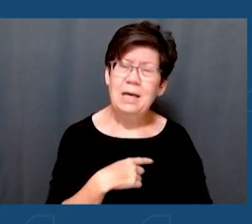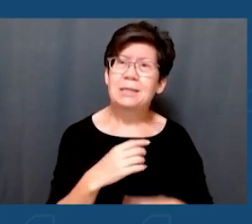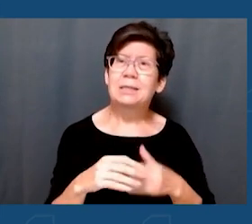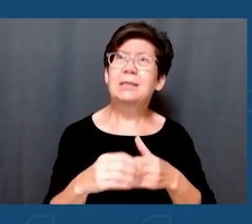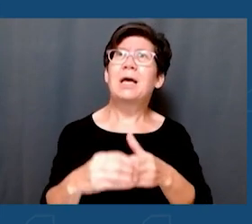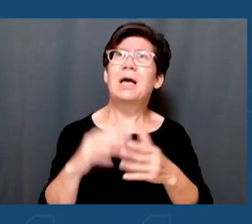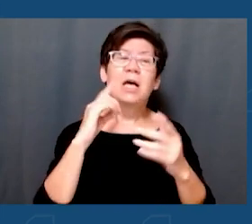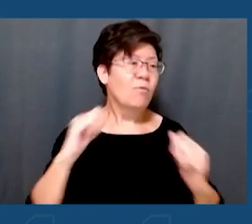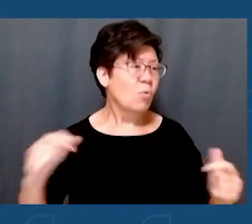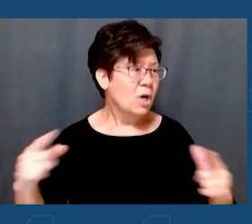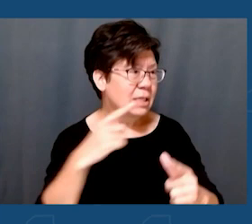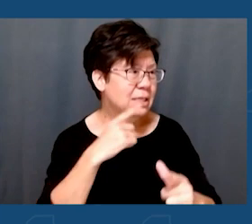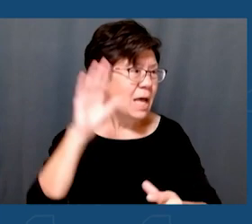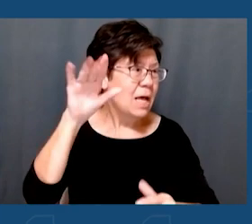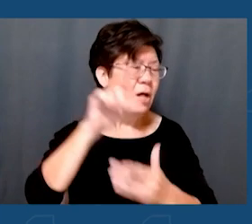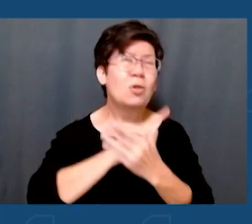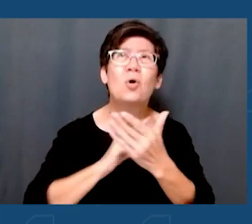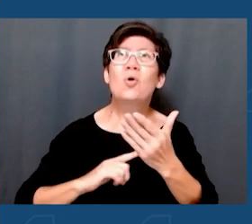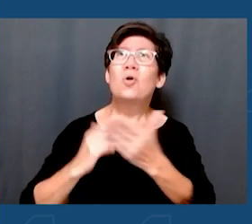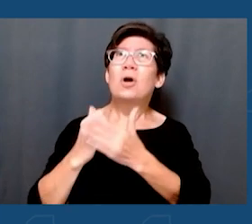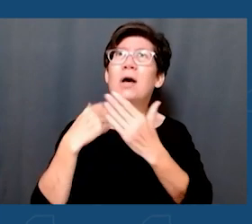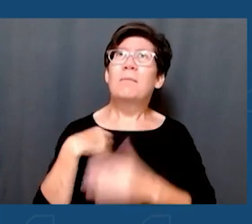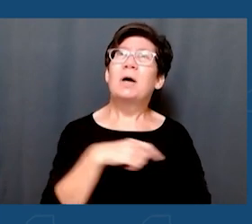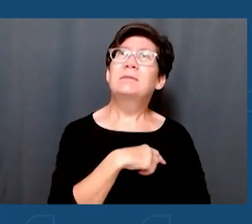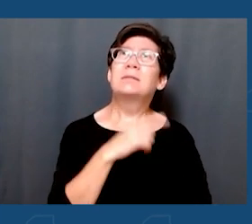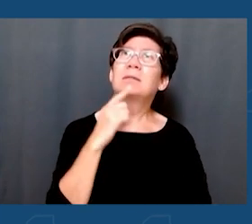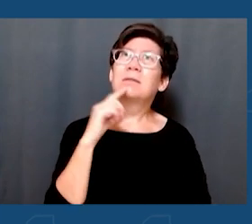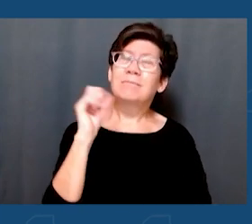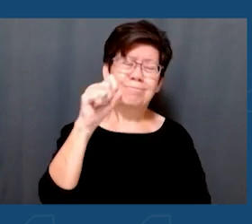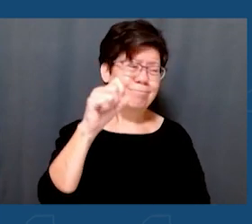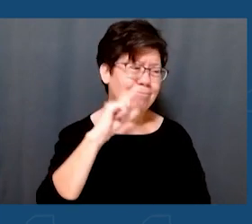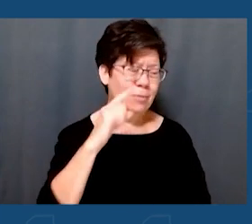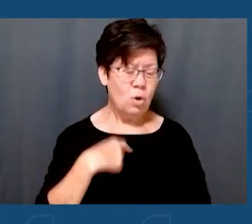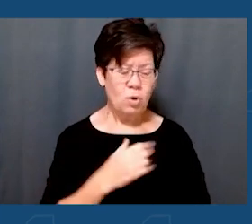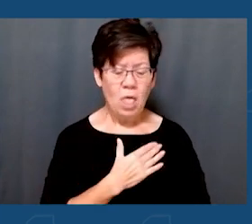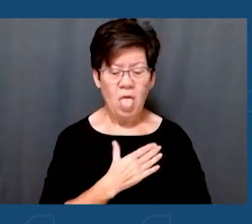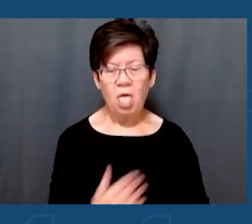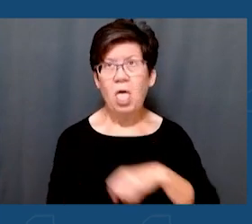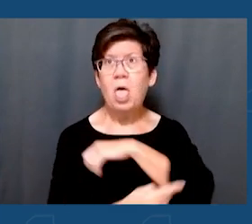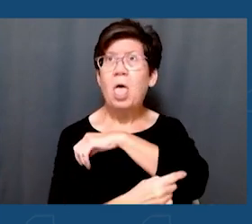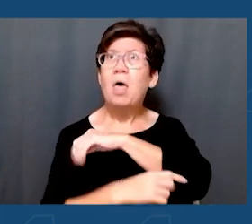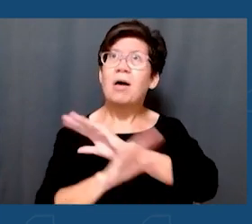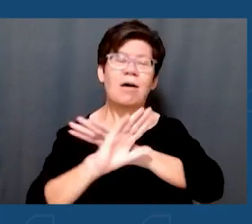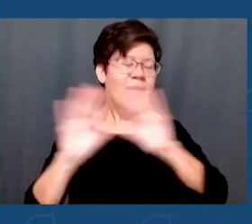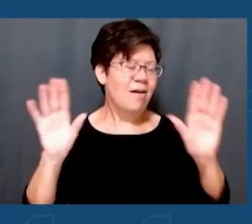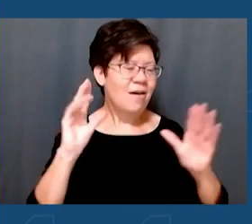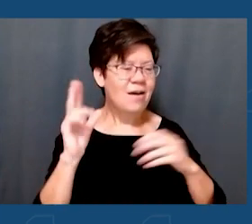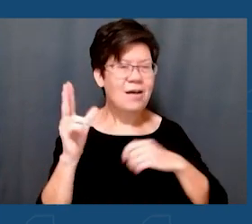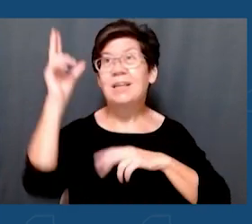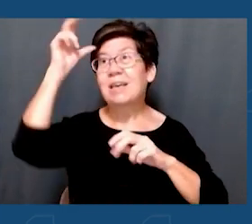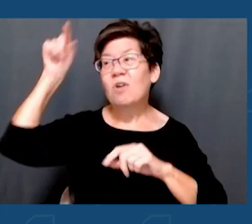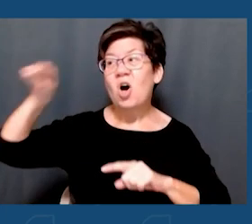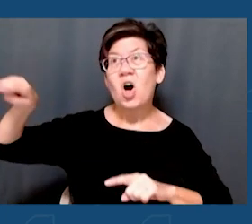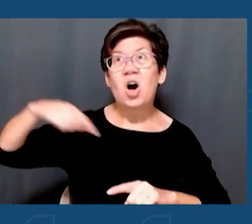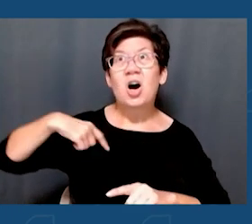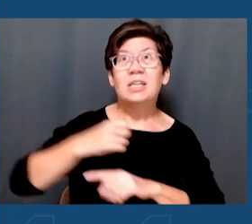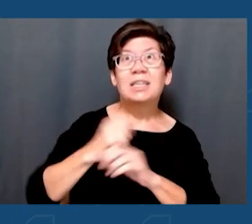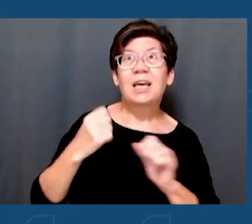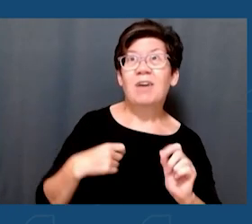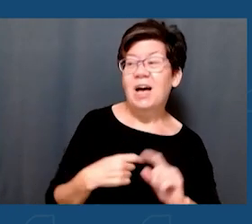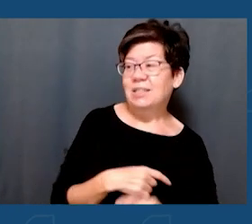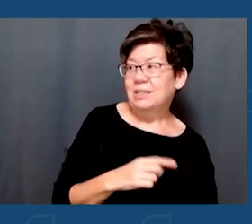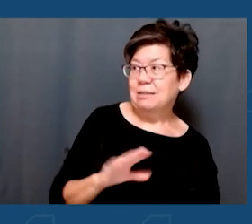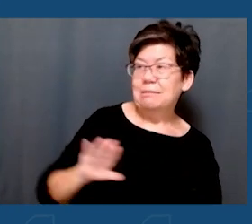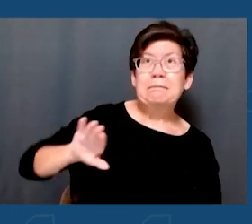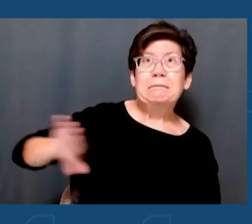me, help us, Lord. To not yield to temptations, but deliver us from the evil one. For yours is thy kingdom,